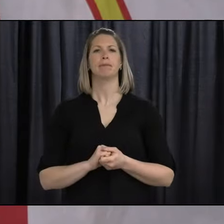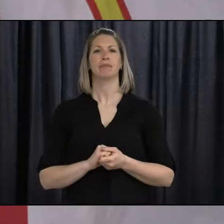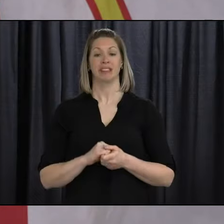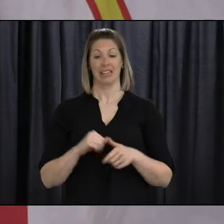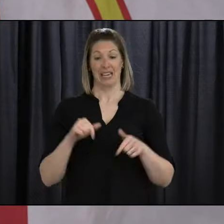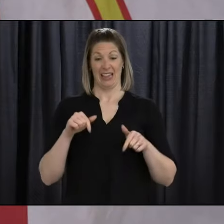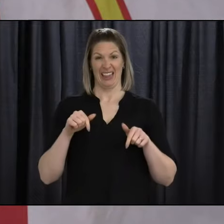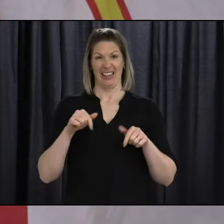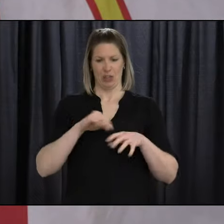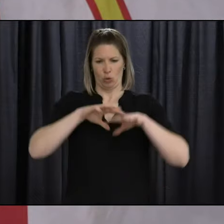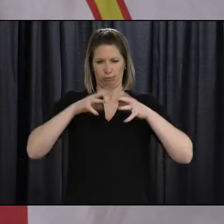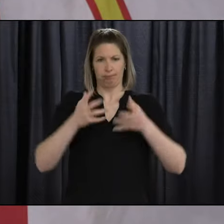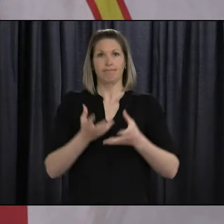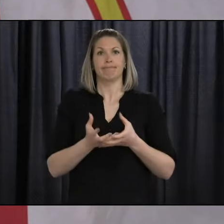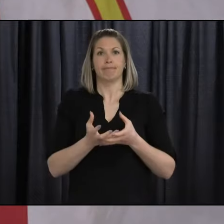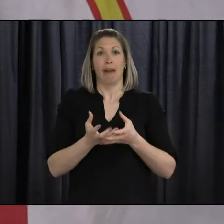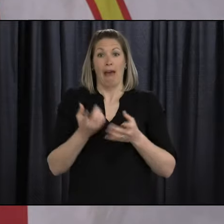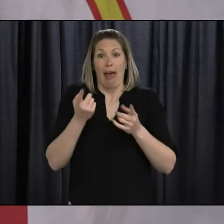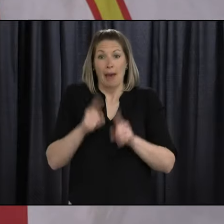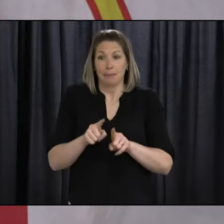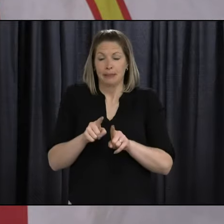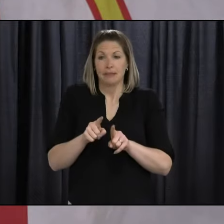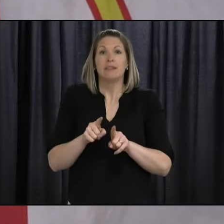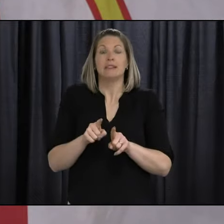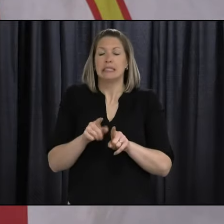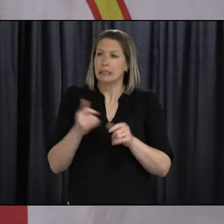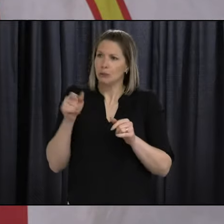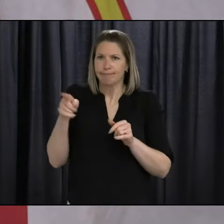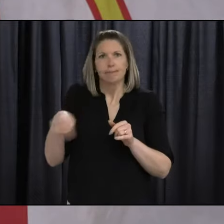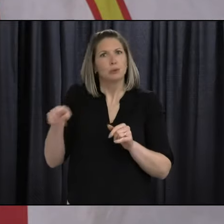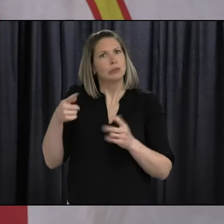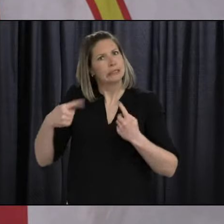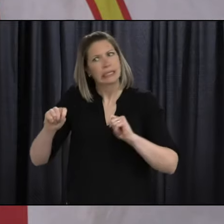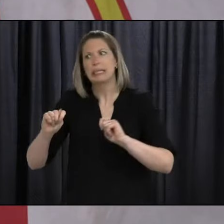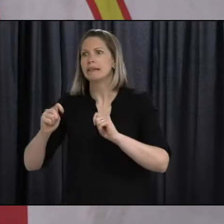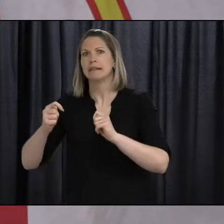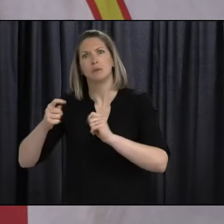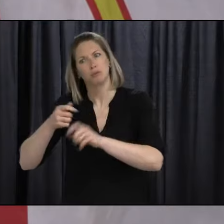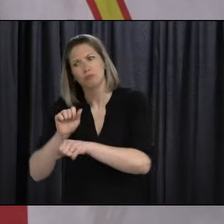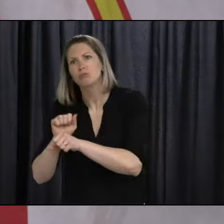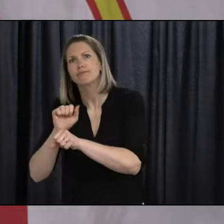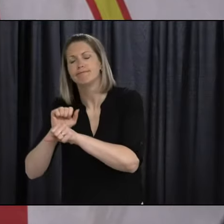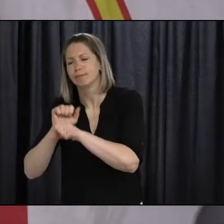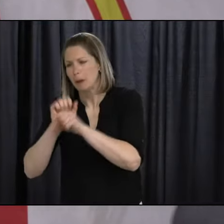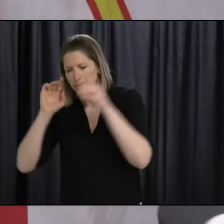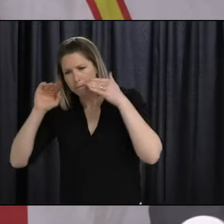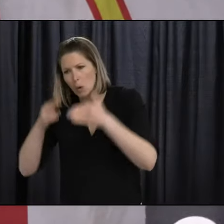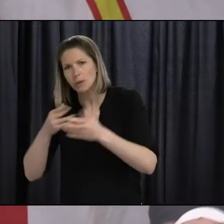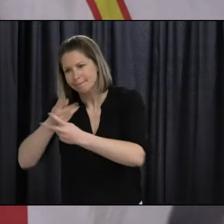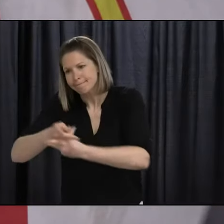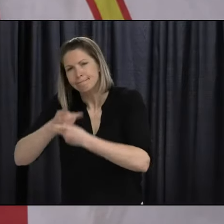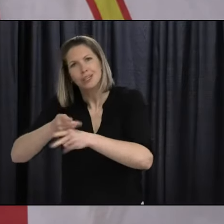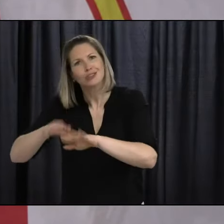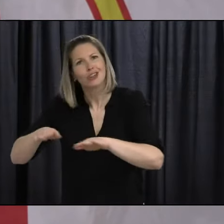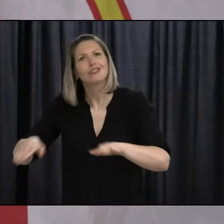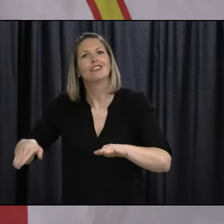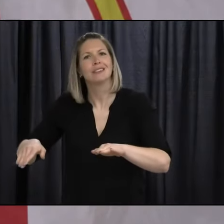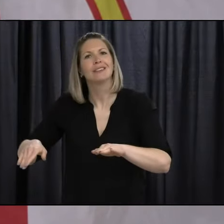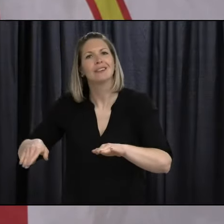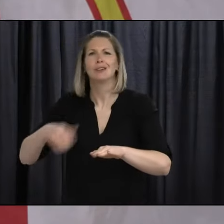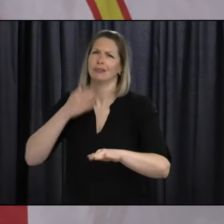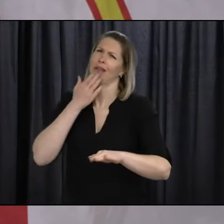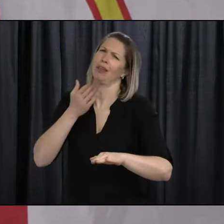your services are required regardless of what's on the go in our communities. So you remain focused with your relationships to our young